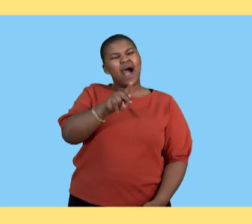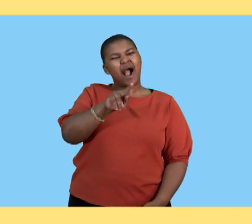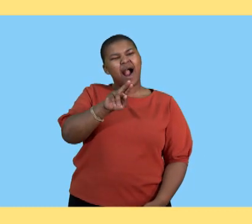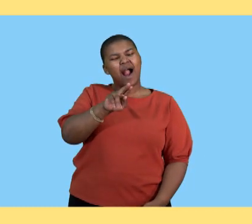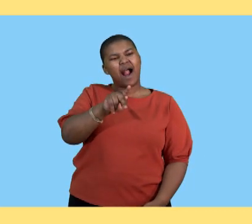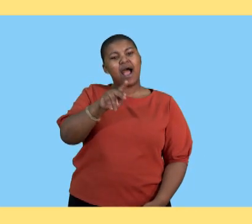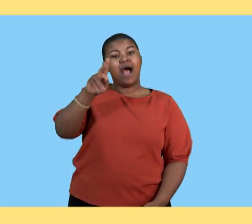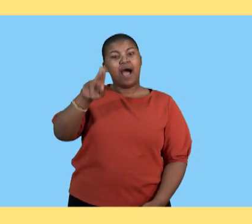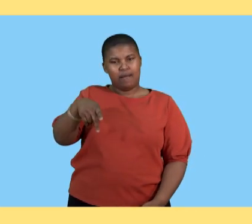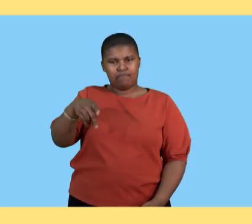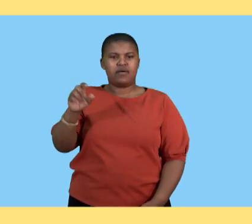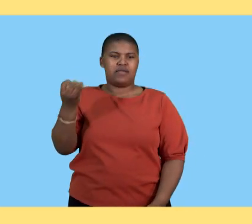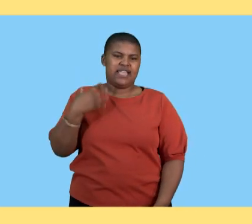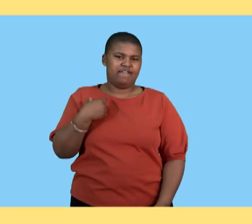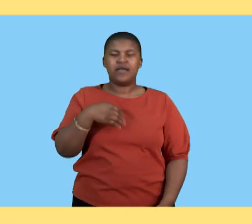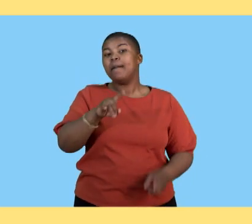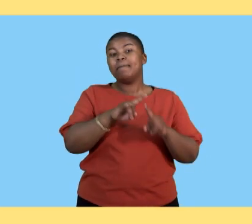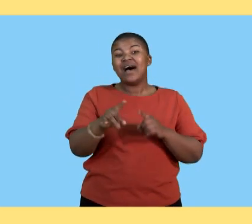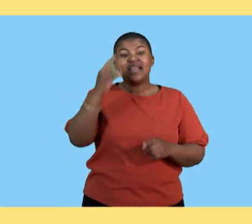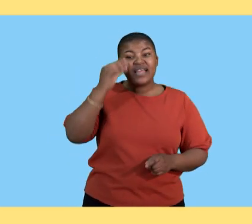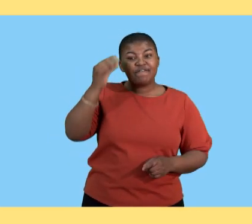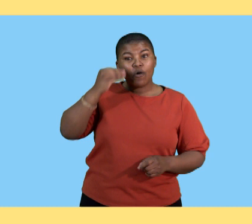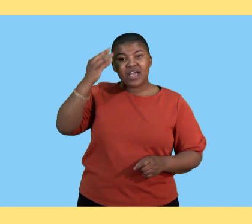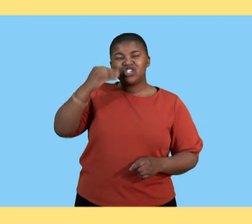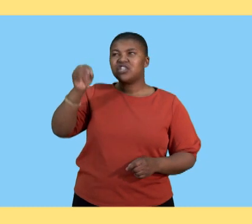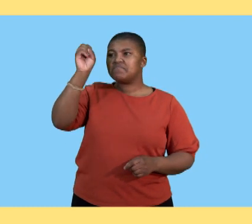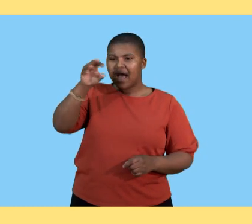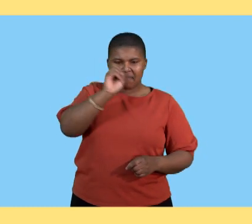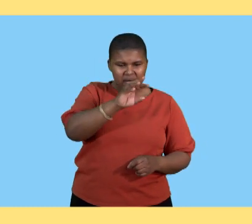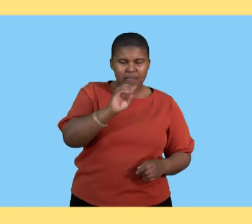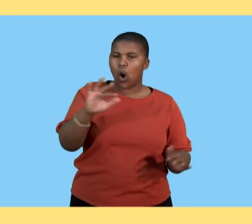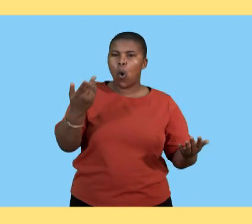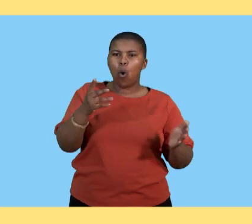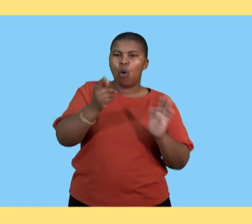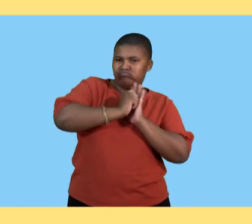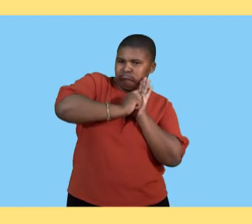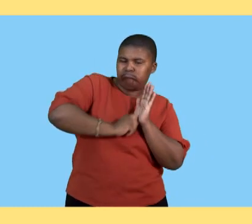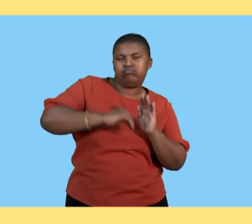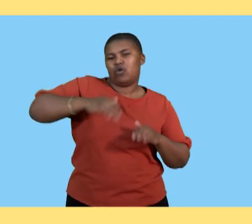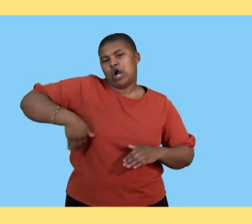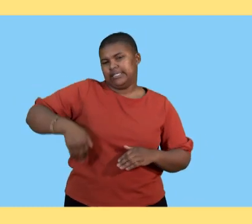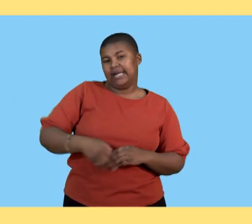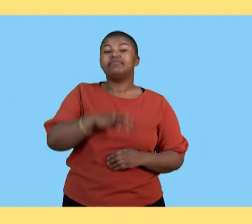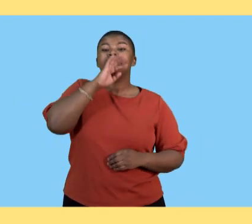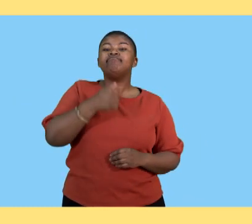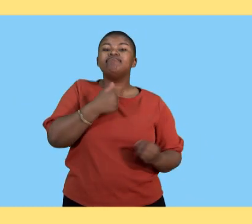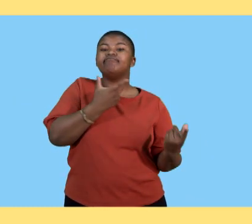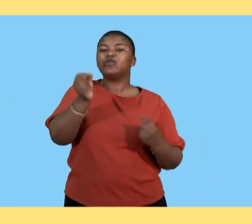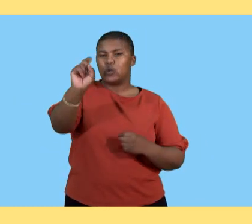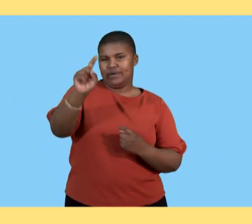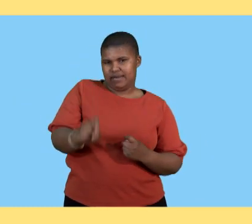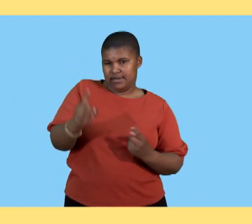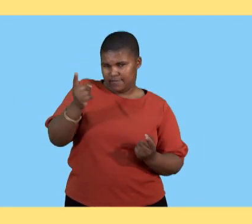is 100% on cost, and no entry was made. What we have to